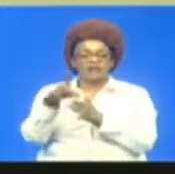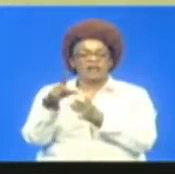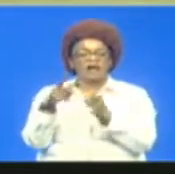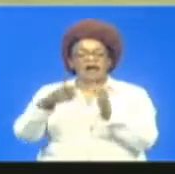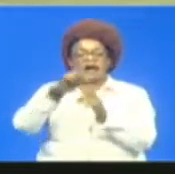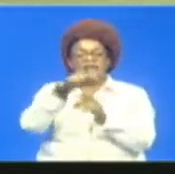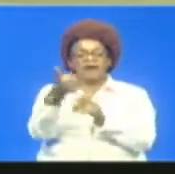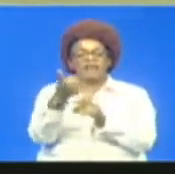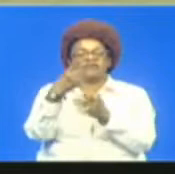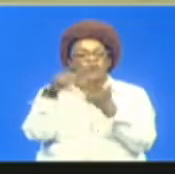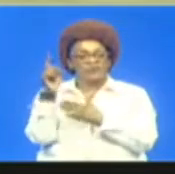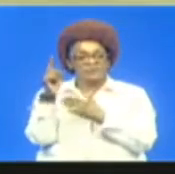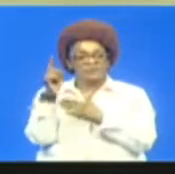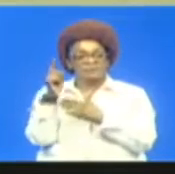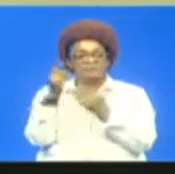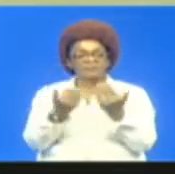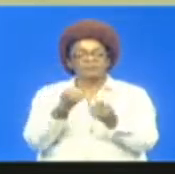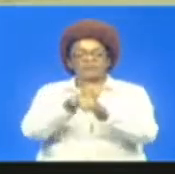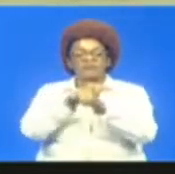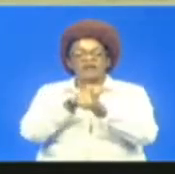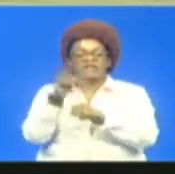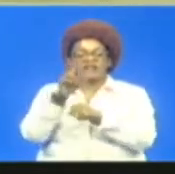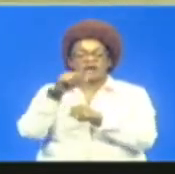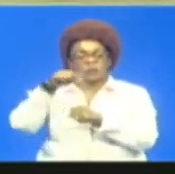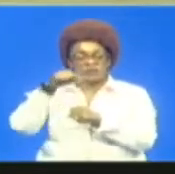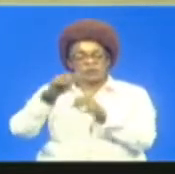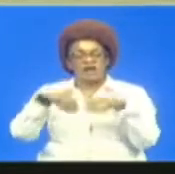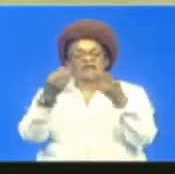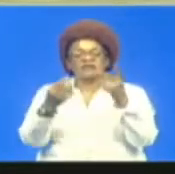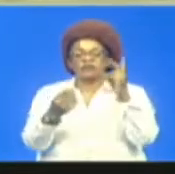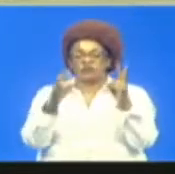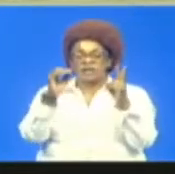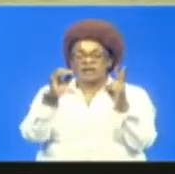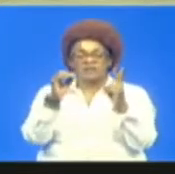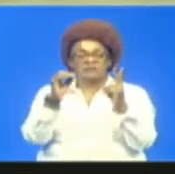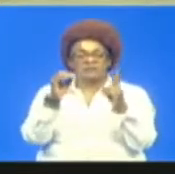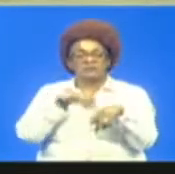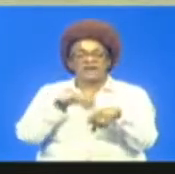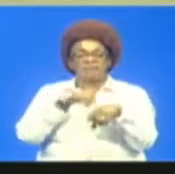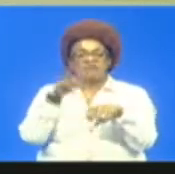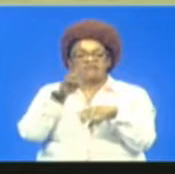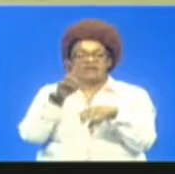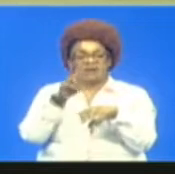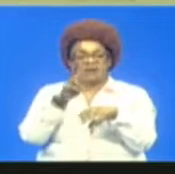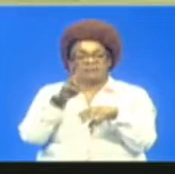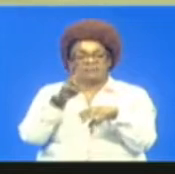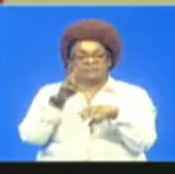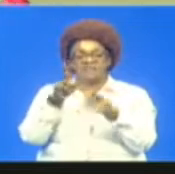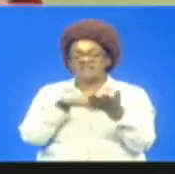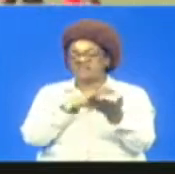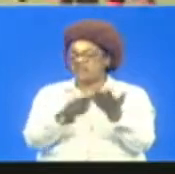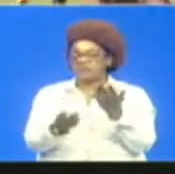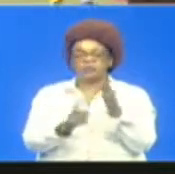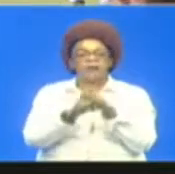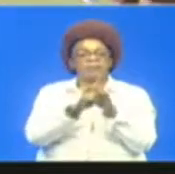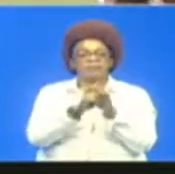other for the win. Meanwhile, defending champions Vihiga Queens were awarded a 2-0 walkover after Vihiga leads failed to turn up.